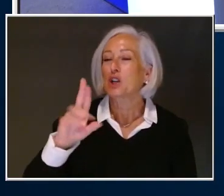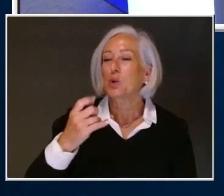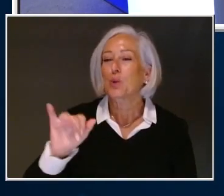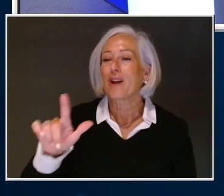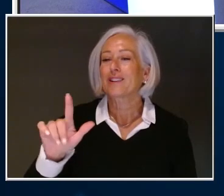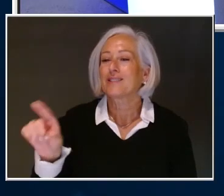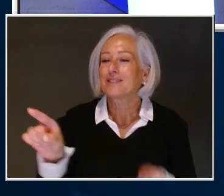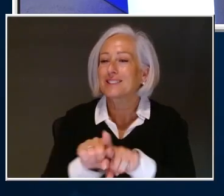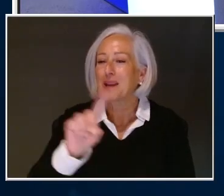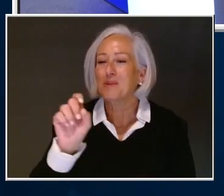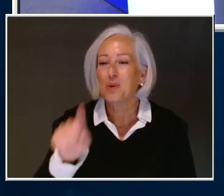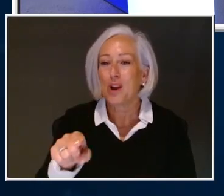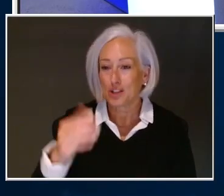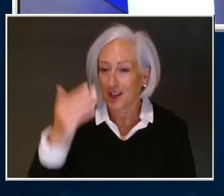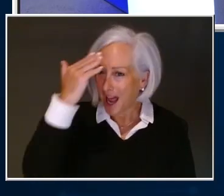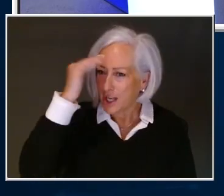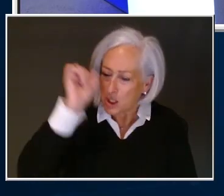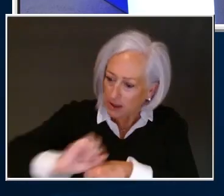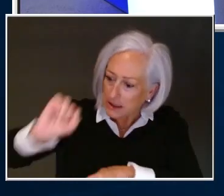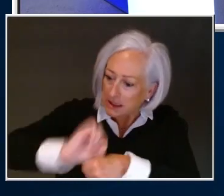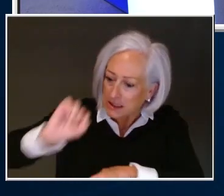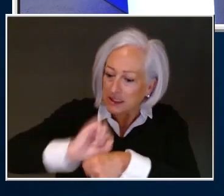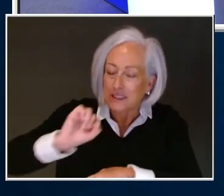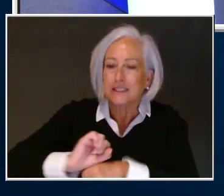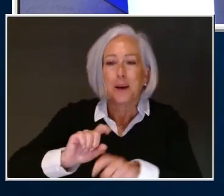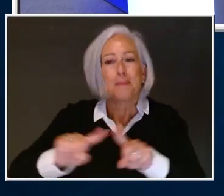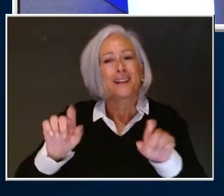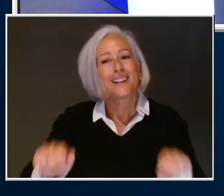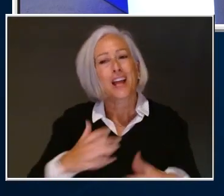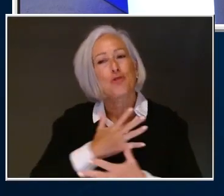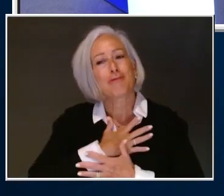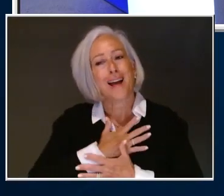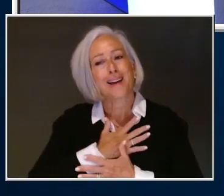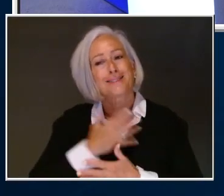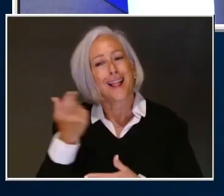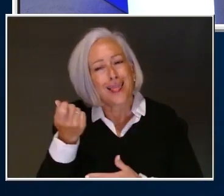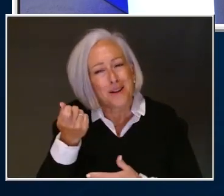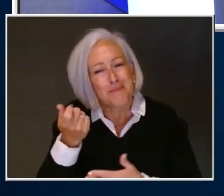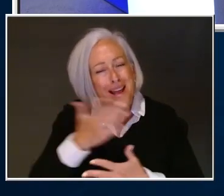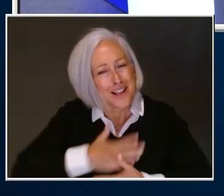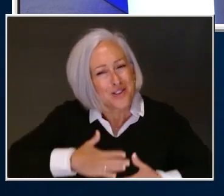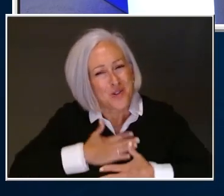working hard, but able to relax a little bit and enjoy?